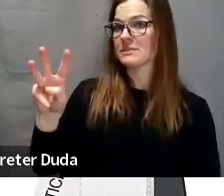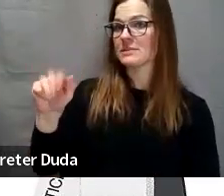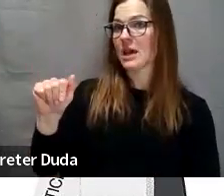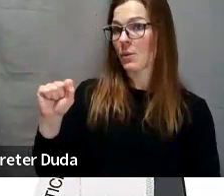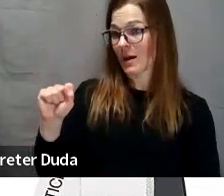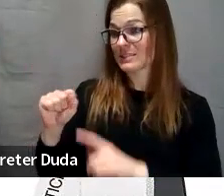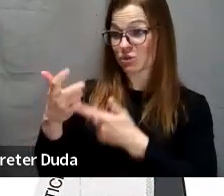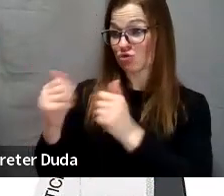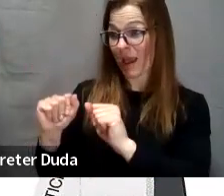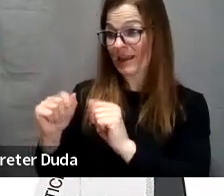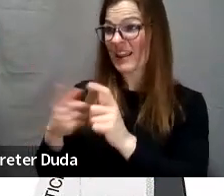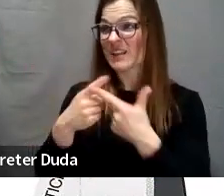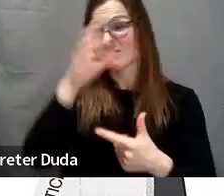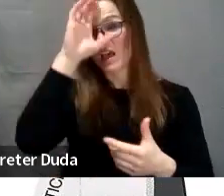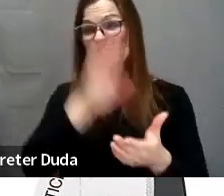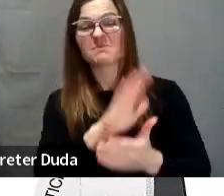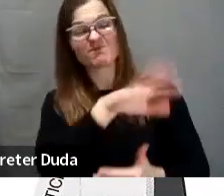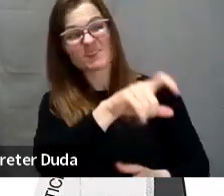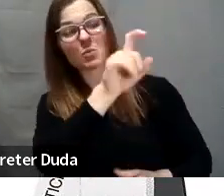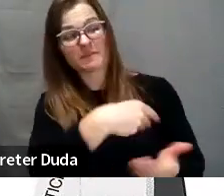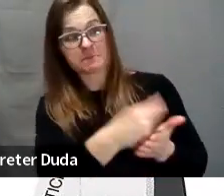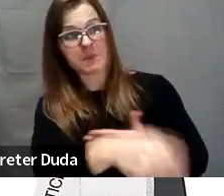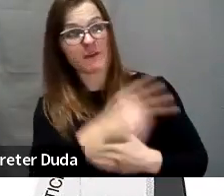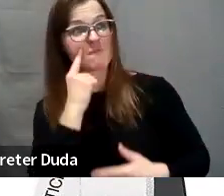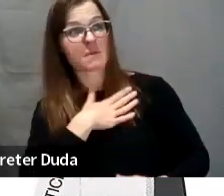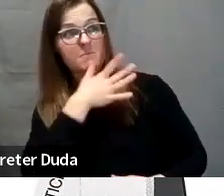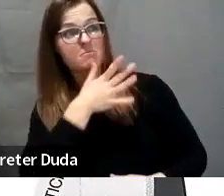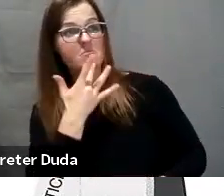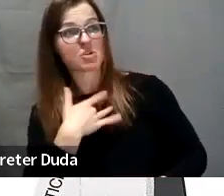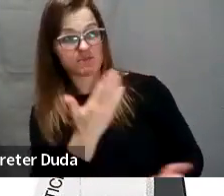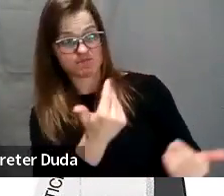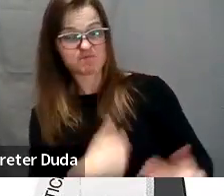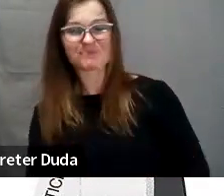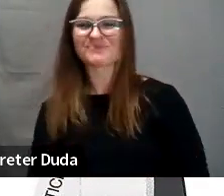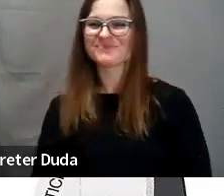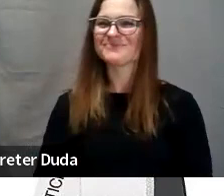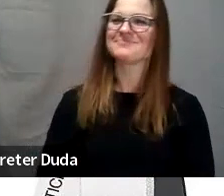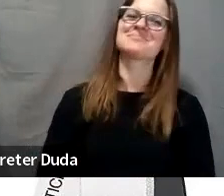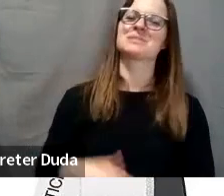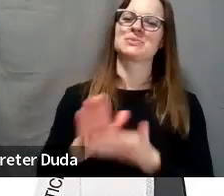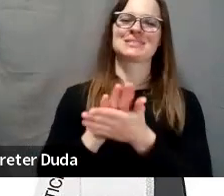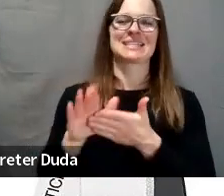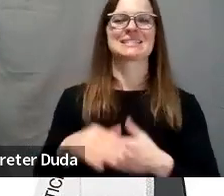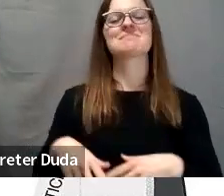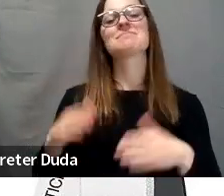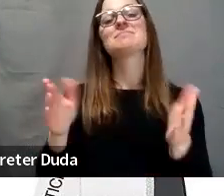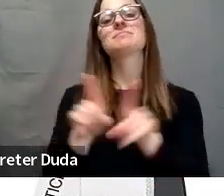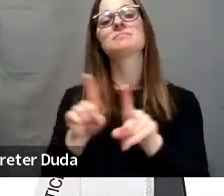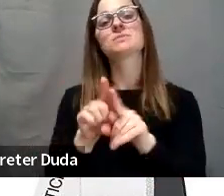one for her birthday. So yeah, it's a nice little tool to have. We also have a battery